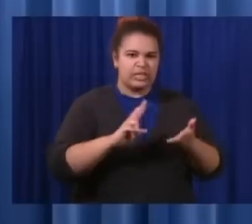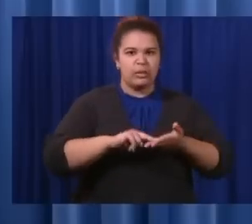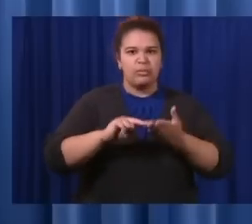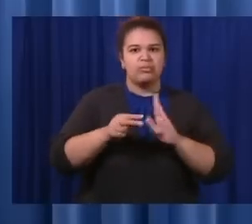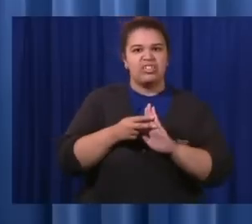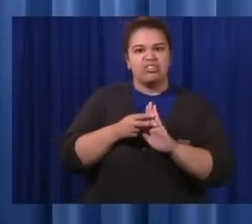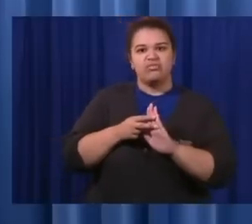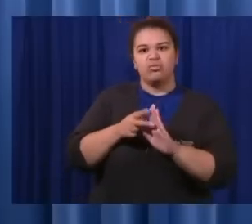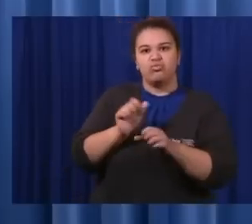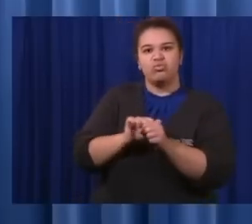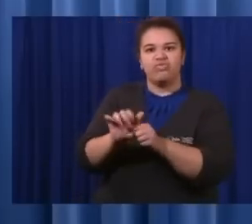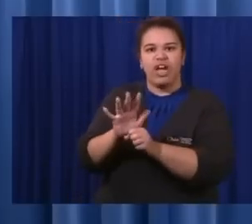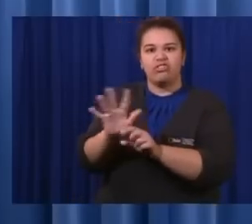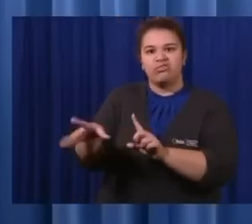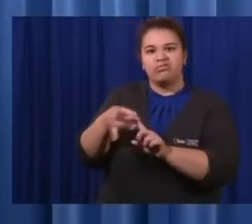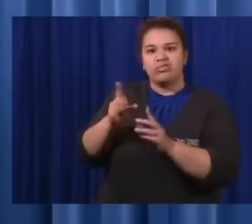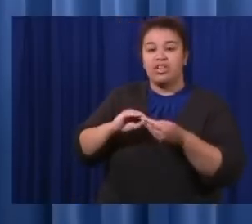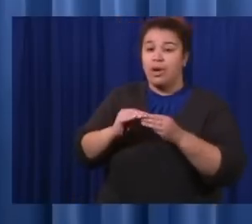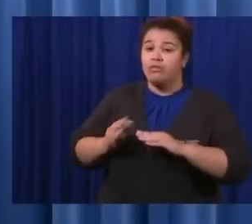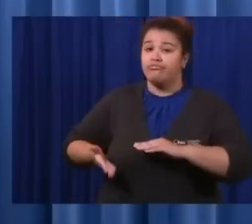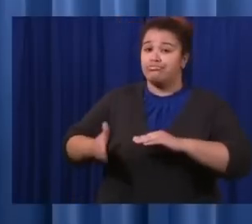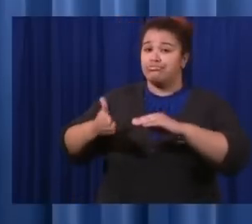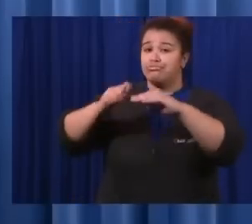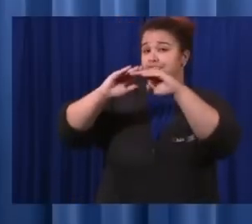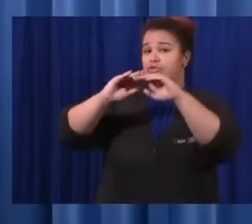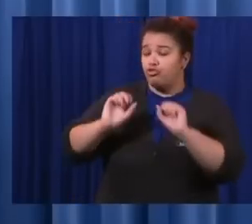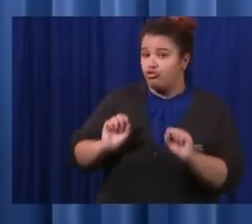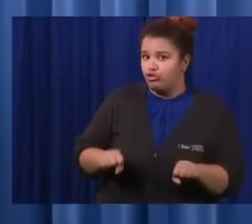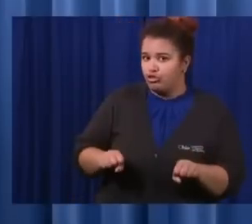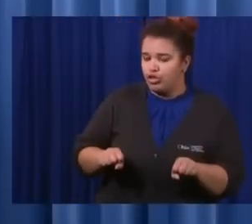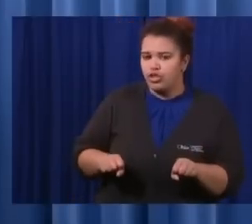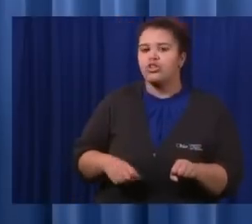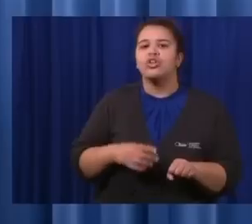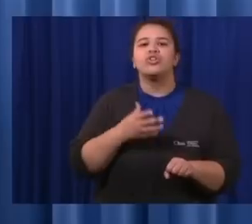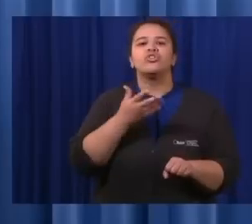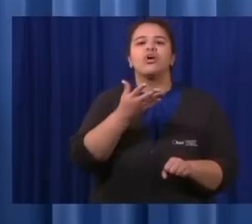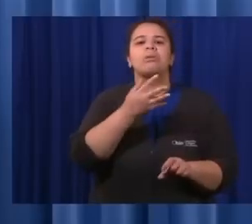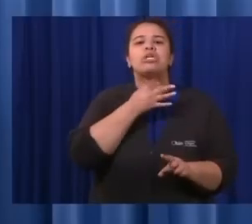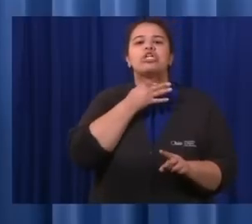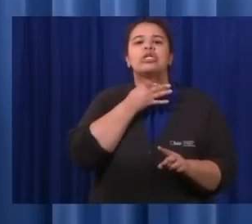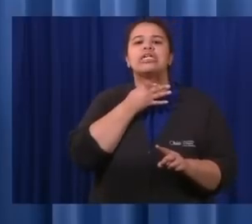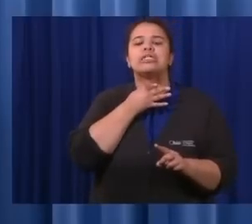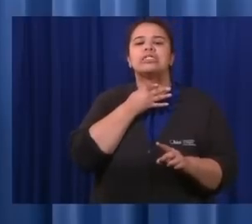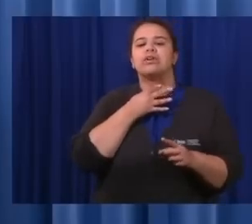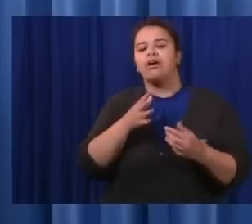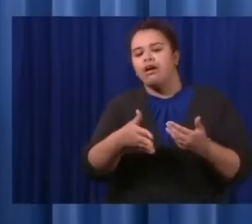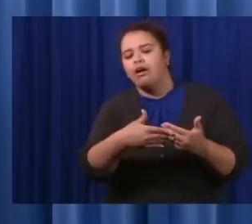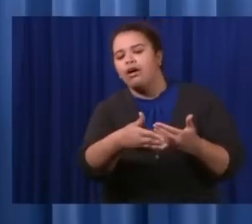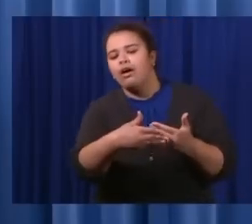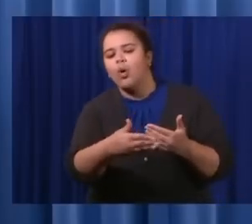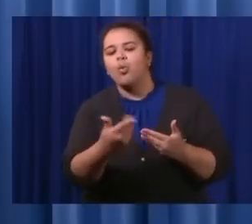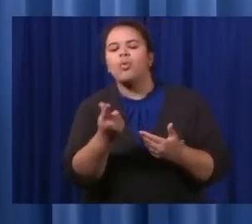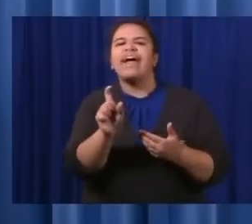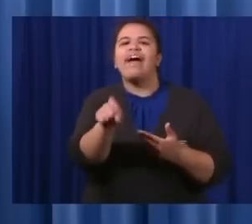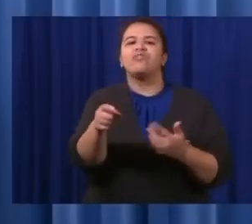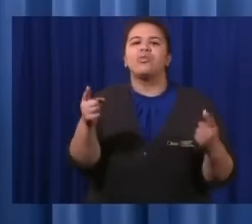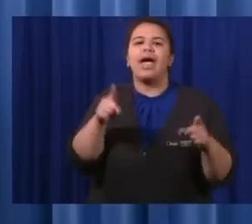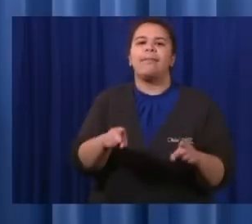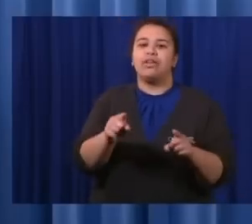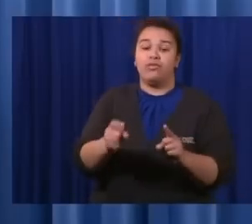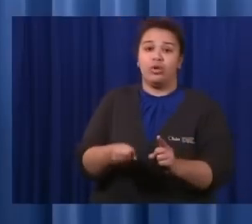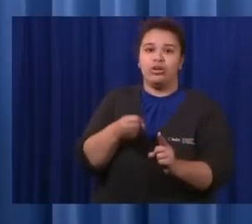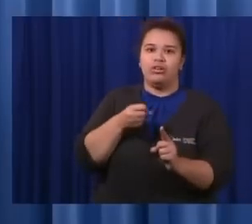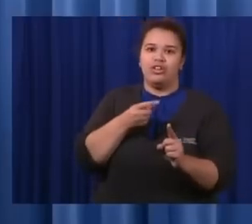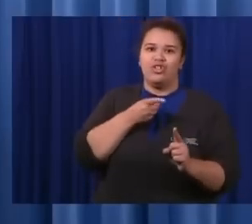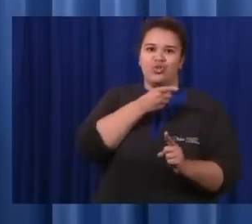would take, do you think, to reinstate some of those restrictions that we started with 2 months ago?